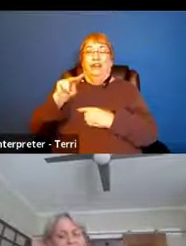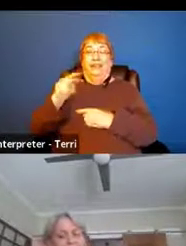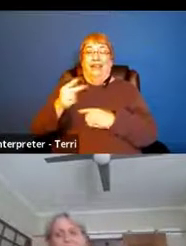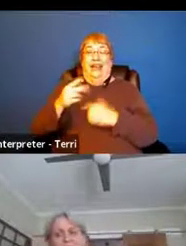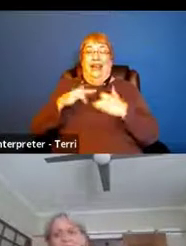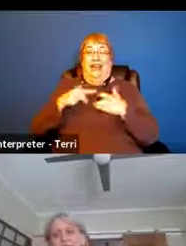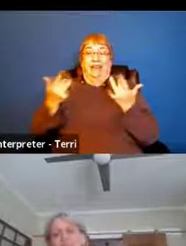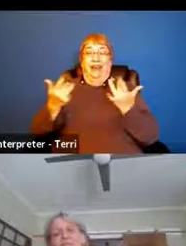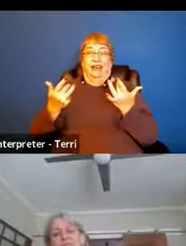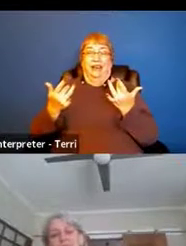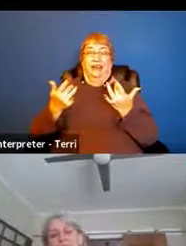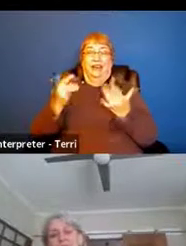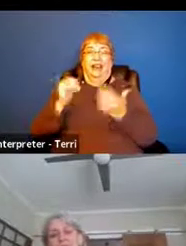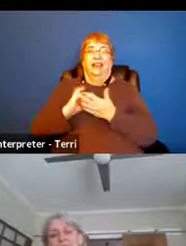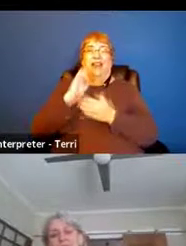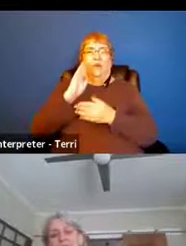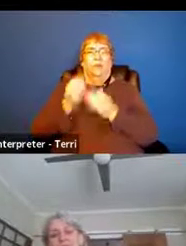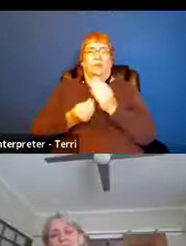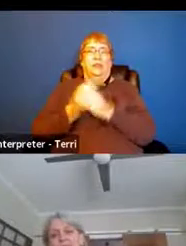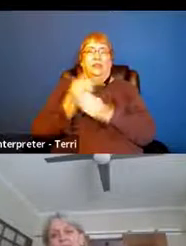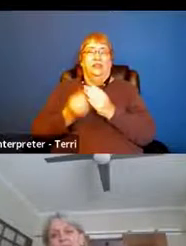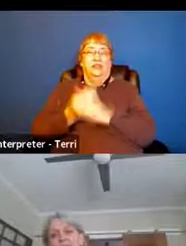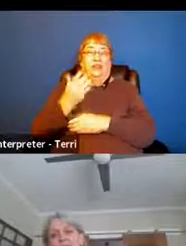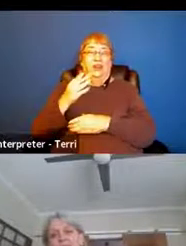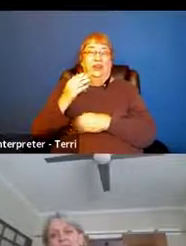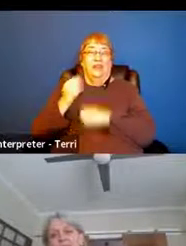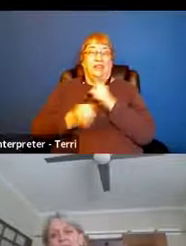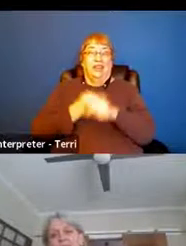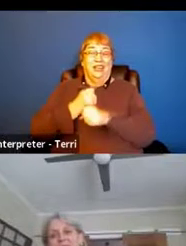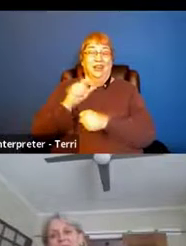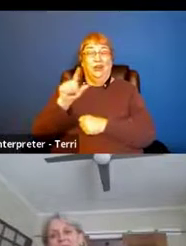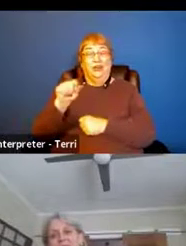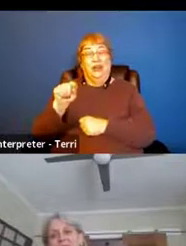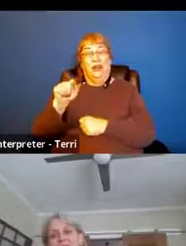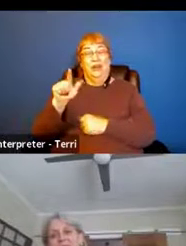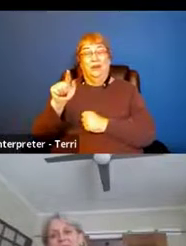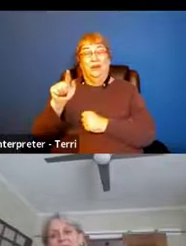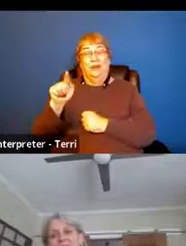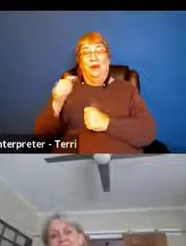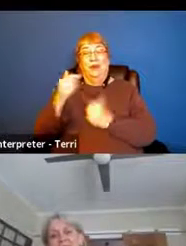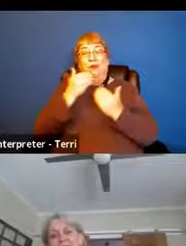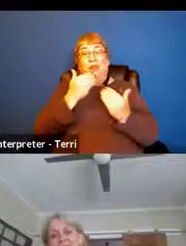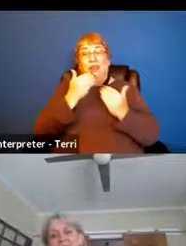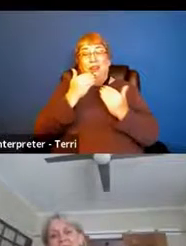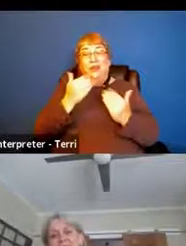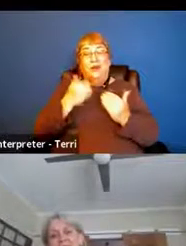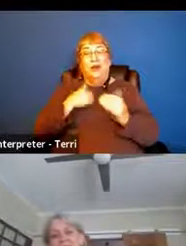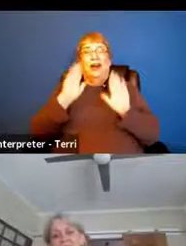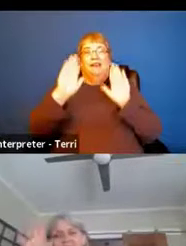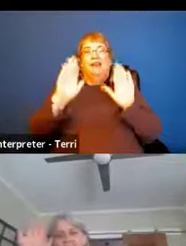which will be coming in spring of 2021. So thank you all and have a great rest of your